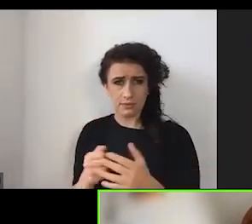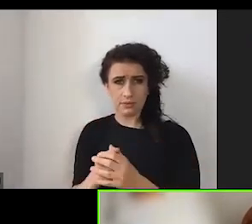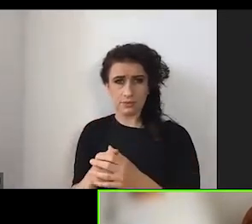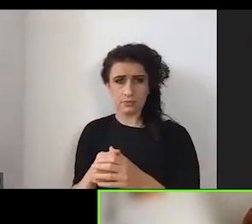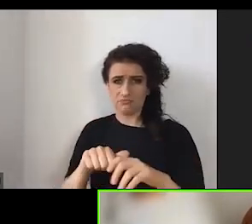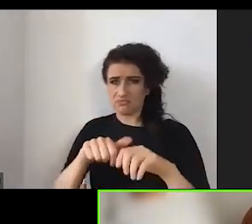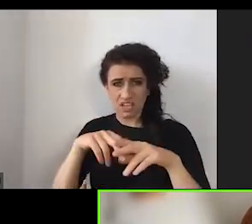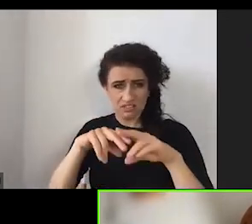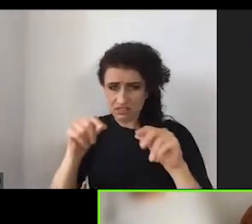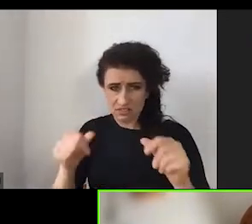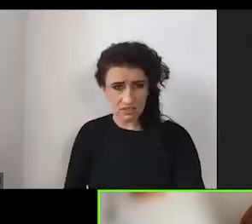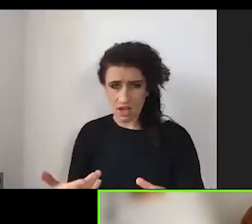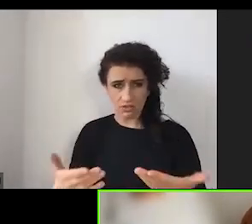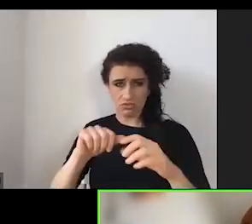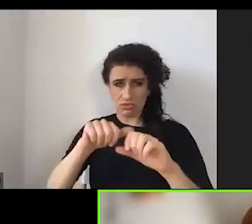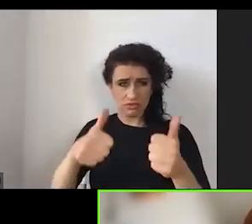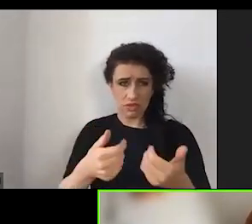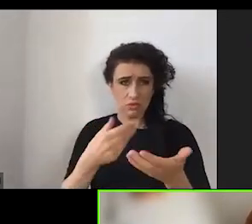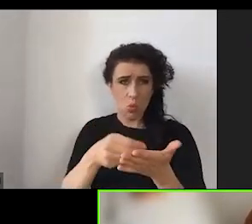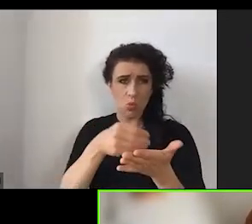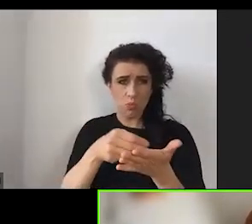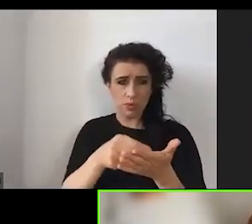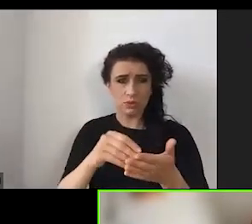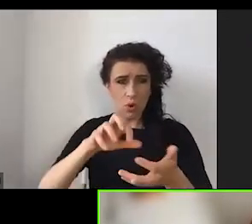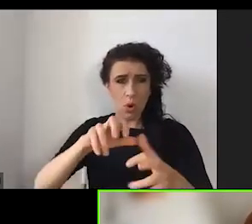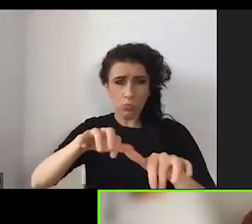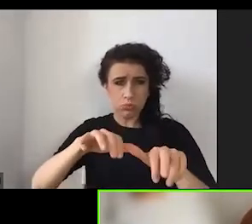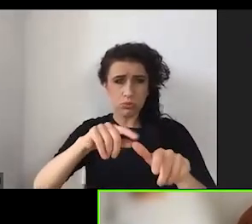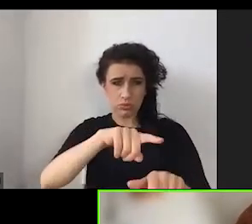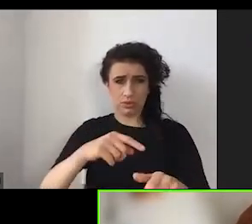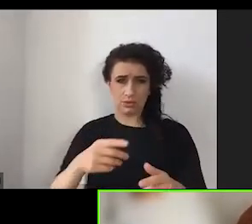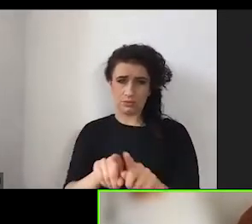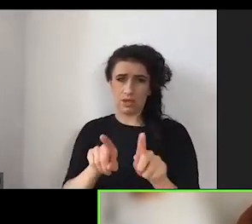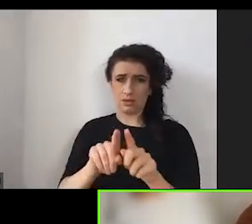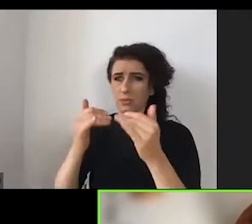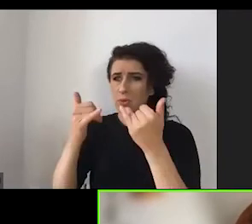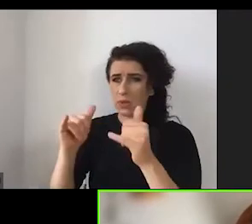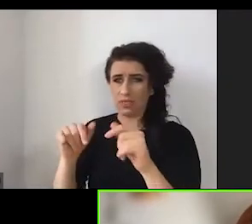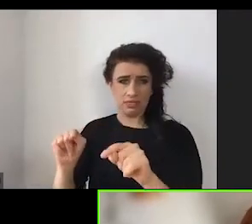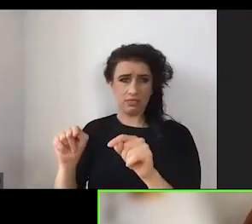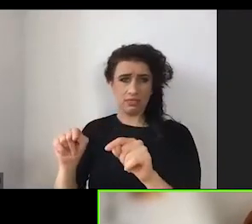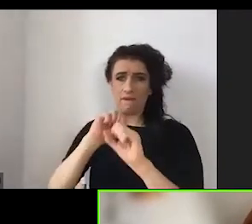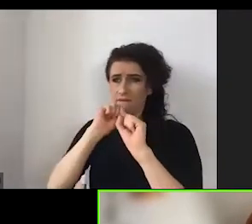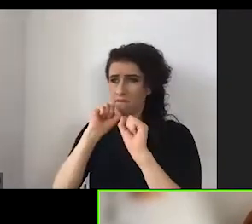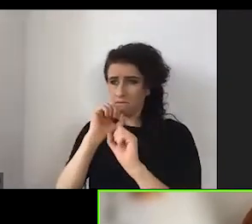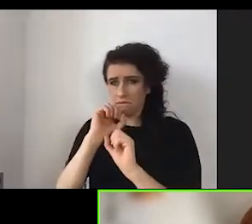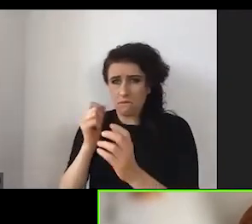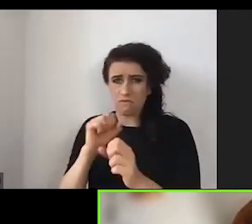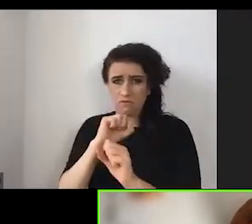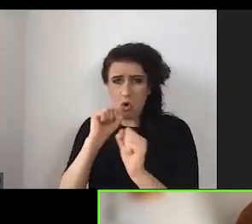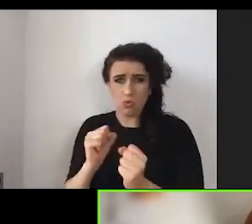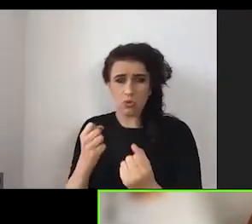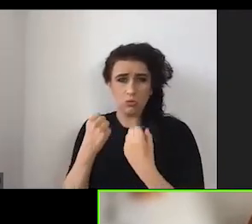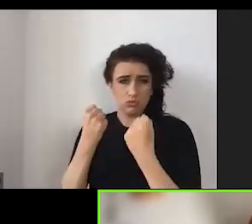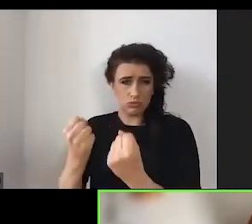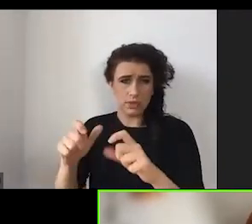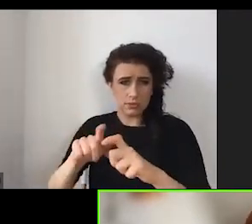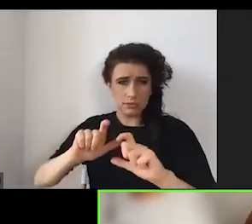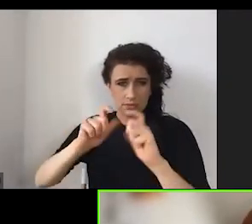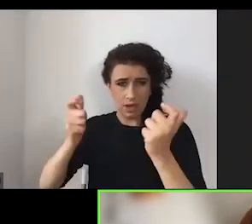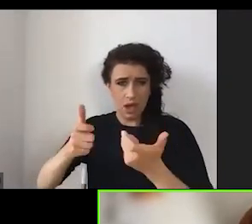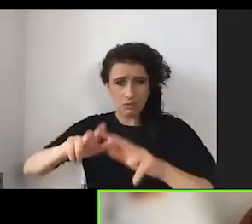cooking, cleaning, helping take care of other children of the family, not even their siblings, but the